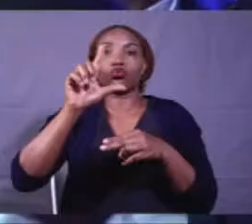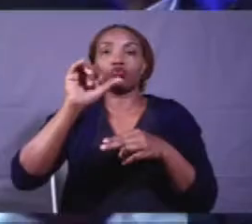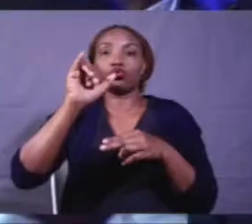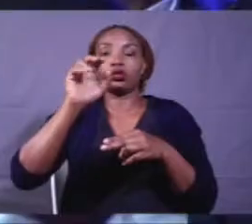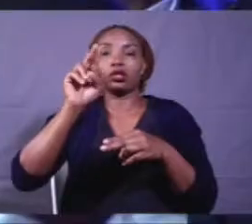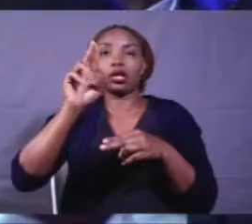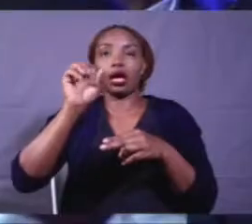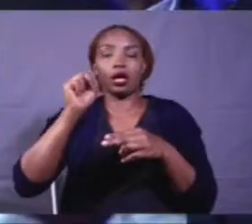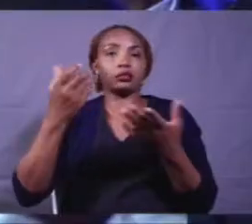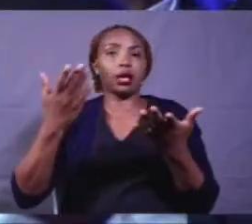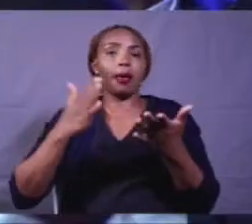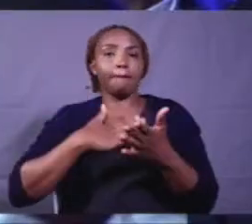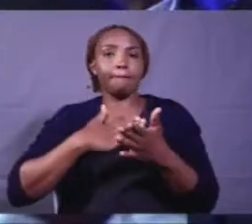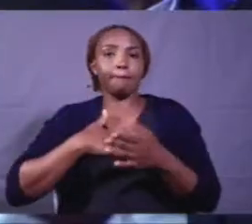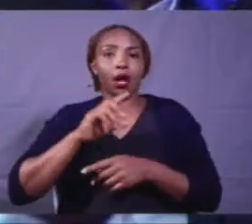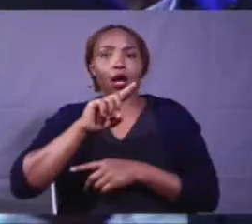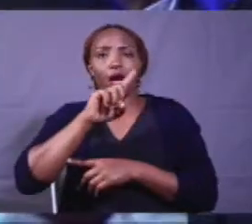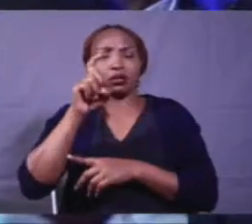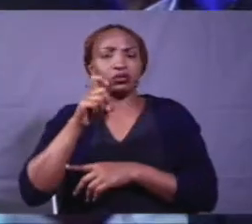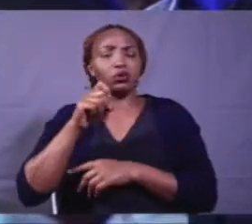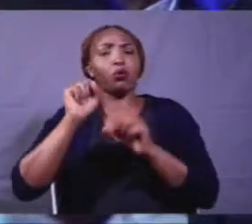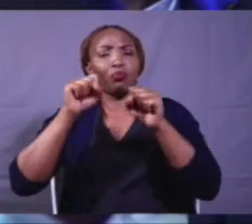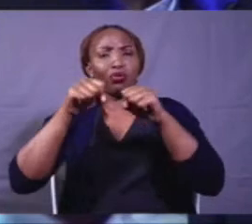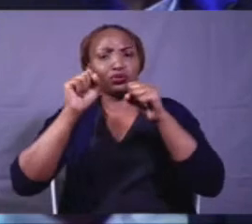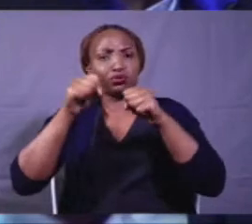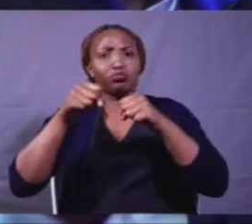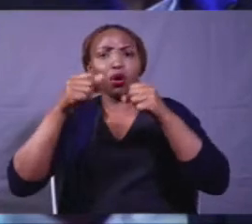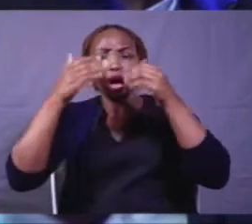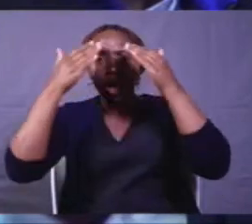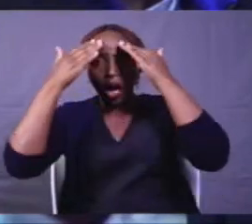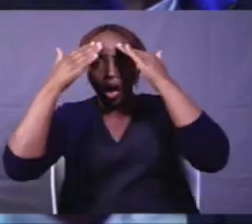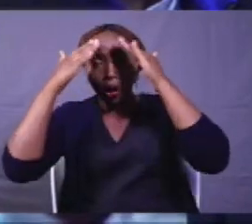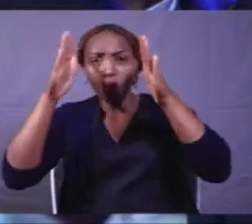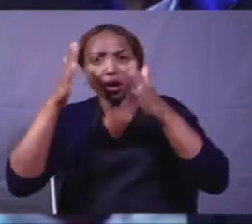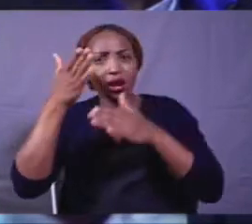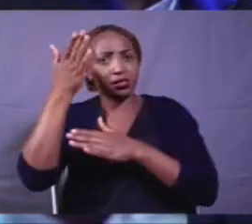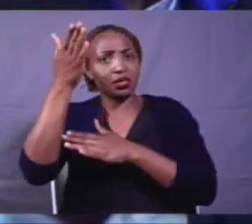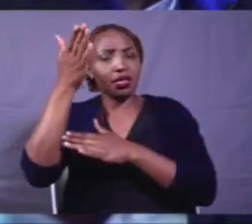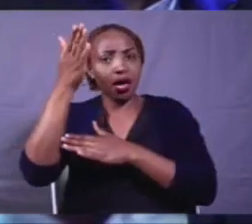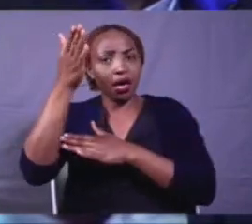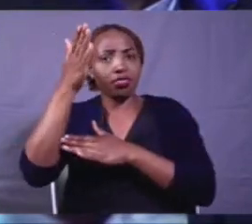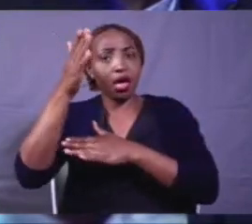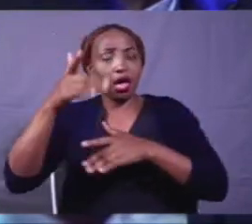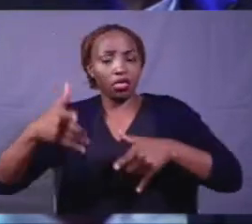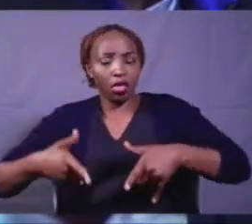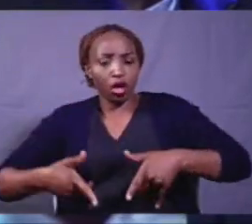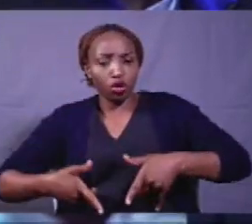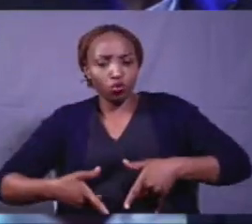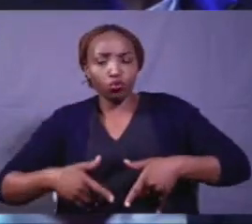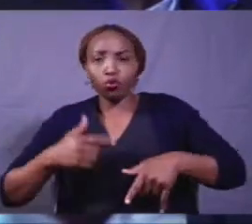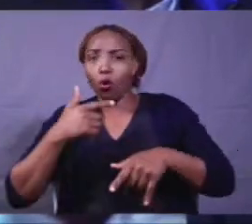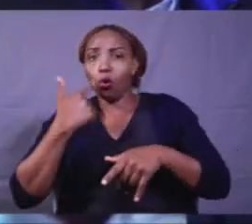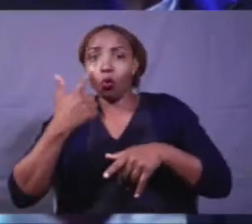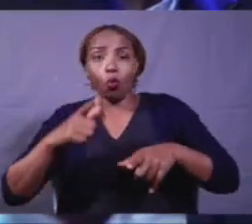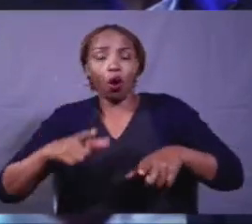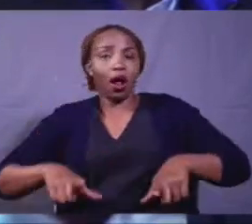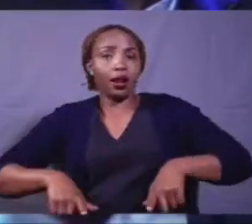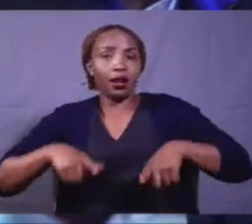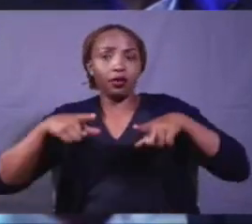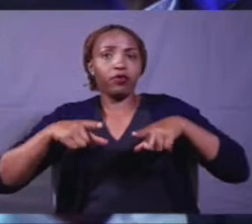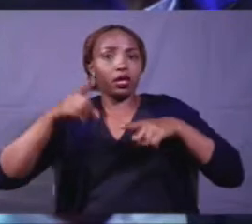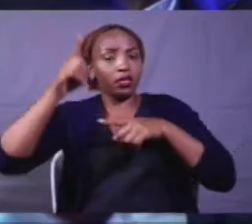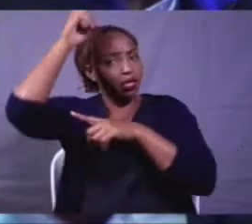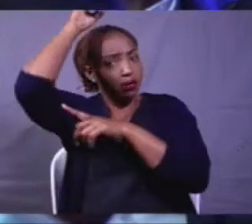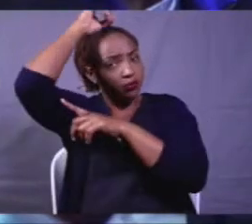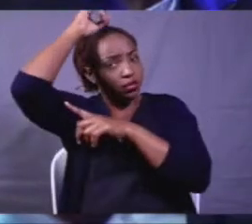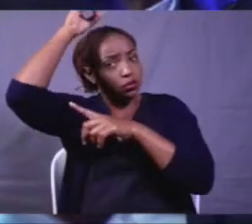County. Are we able to create awareness to the youth, fellow youth who are living in rural areas, on how effective they